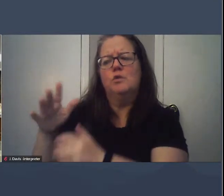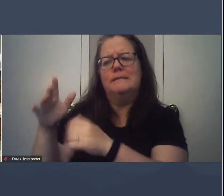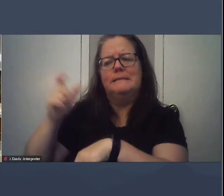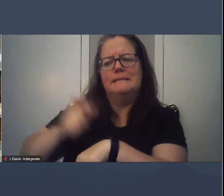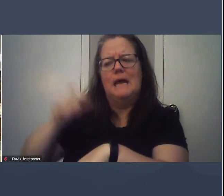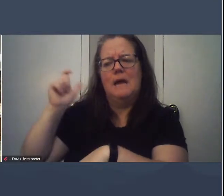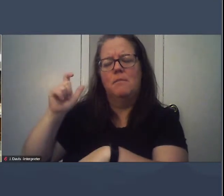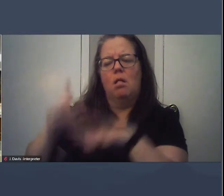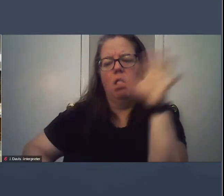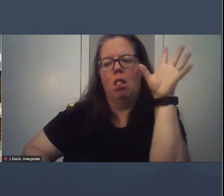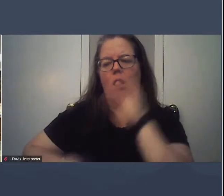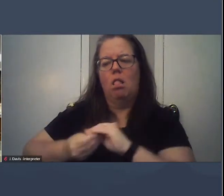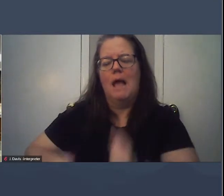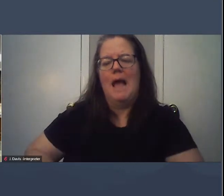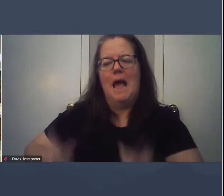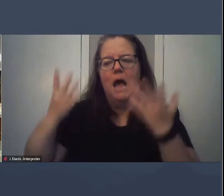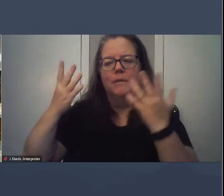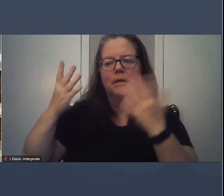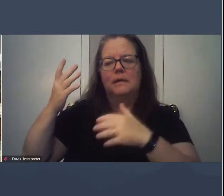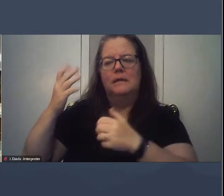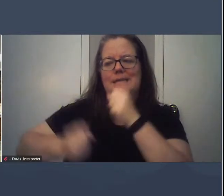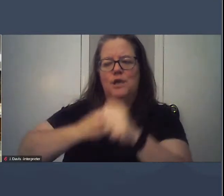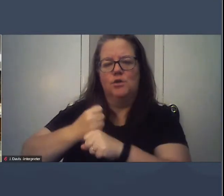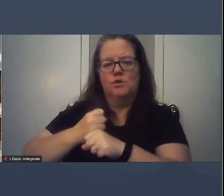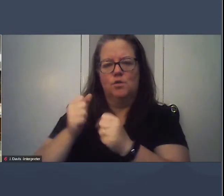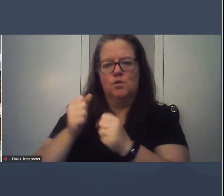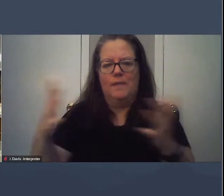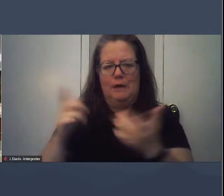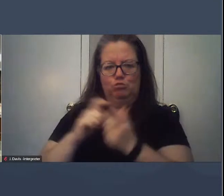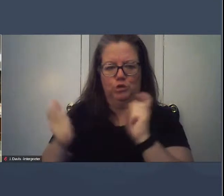more years do we have currently without any changes?